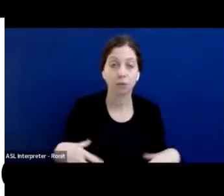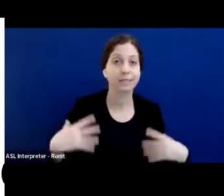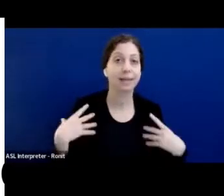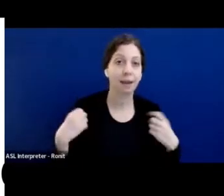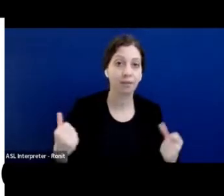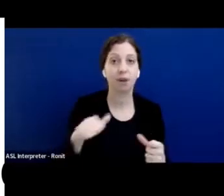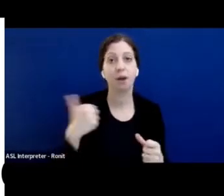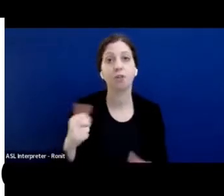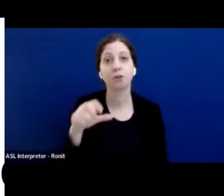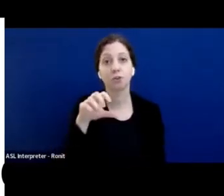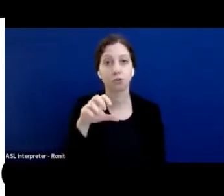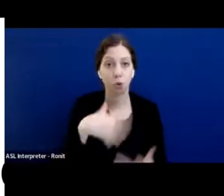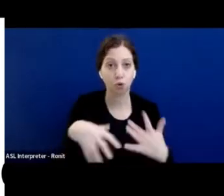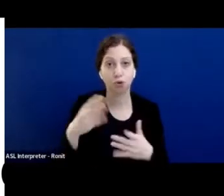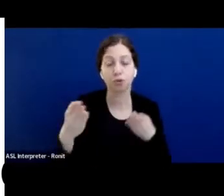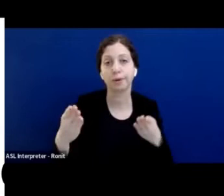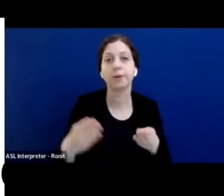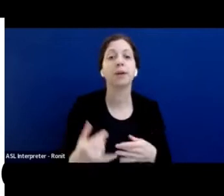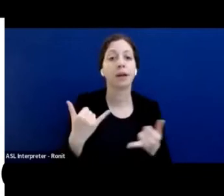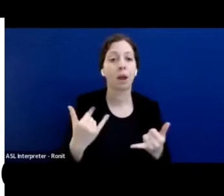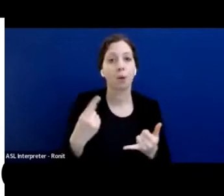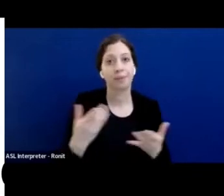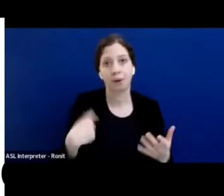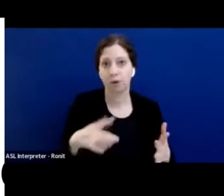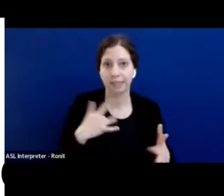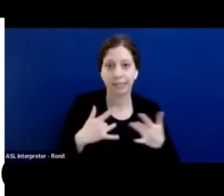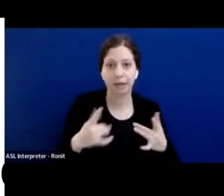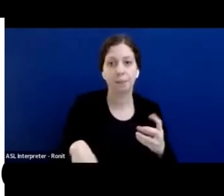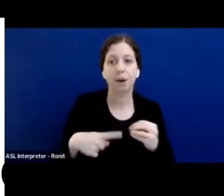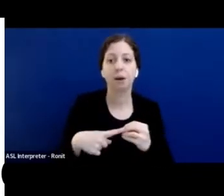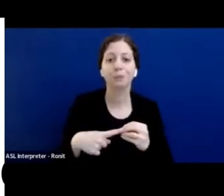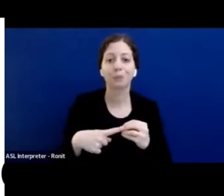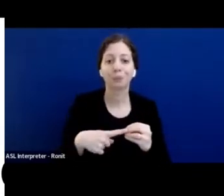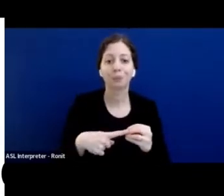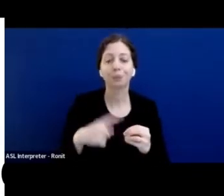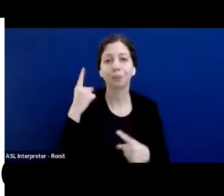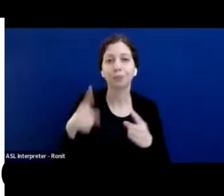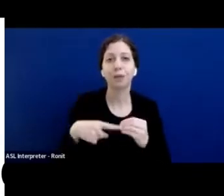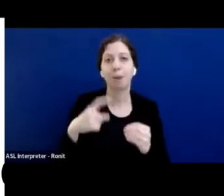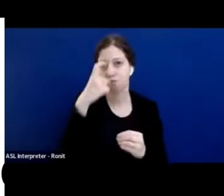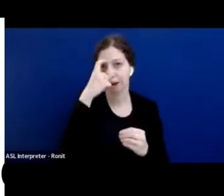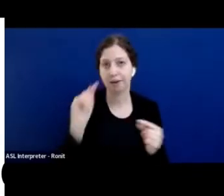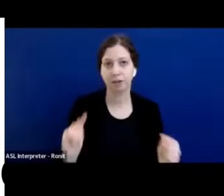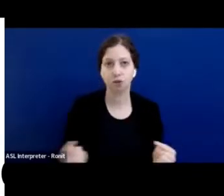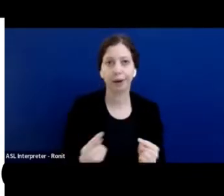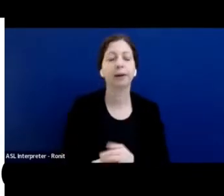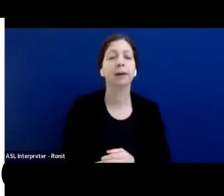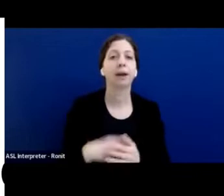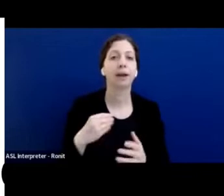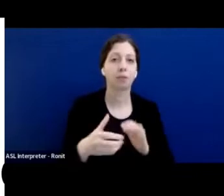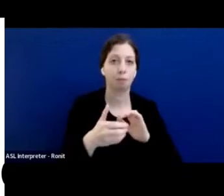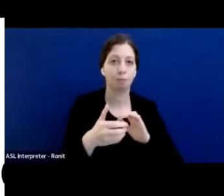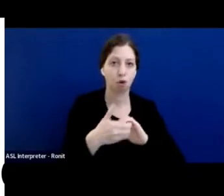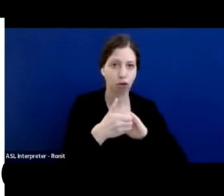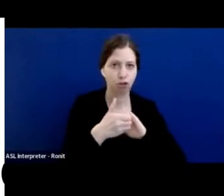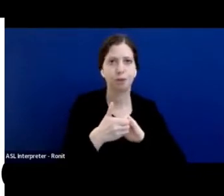social services. And now one of the things that we're so excited about is thinking about brain injury in the partnerships that I